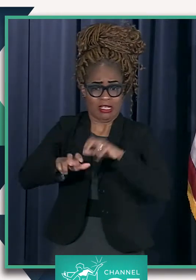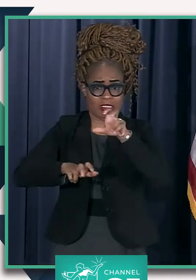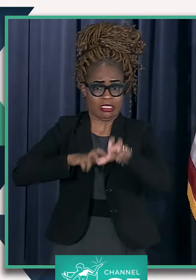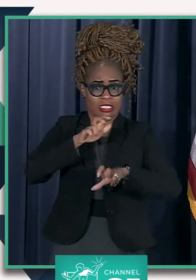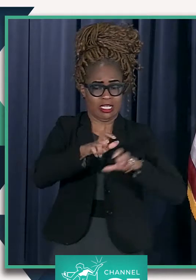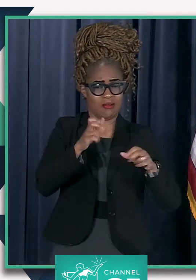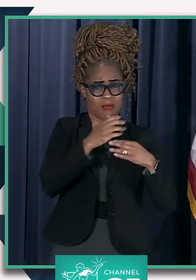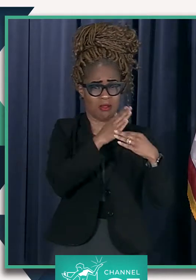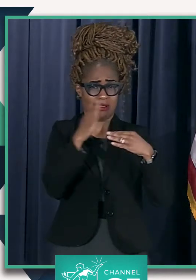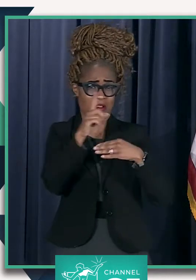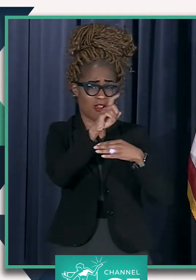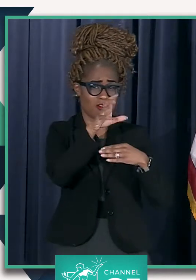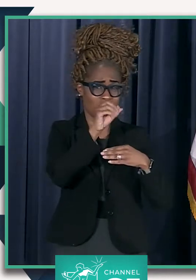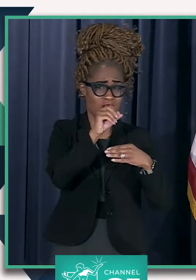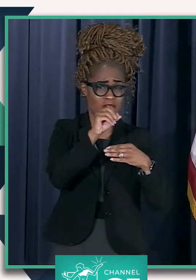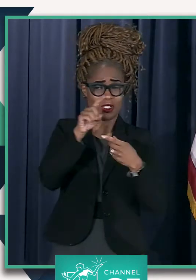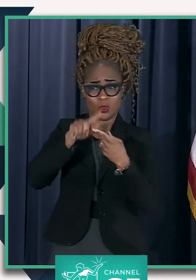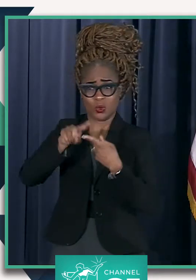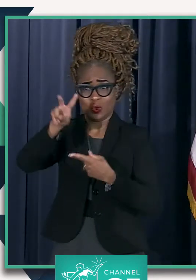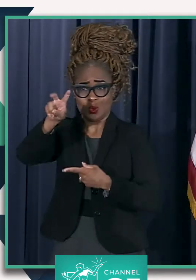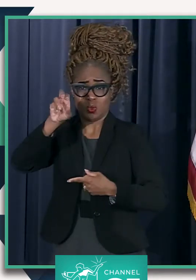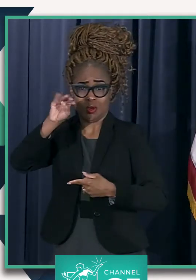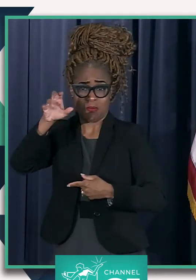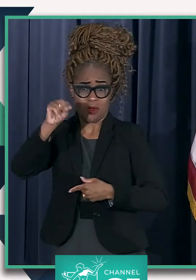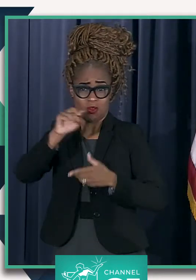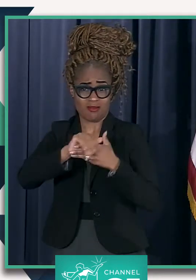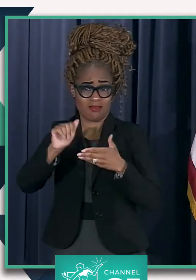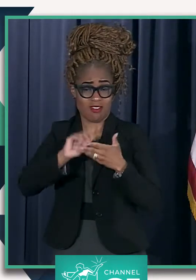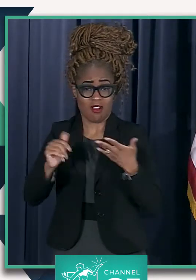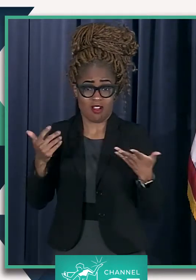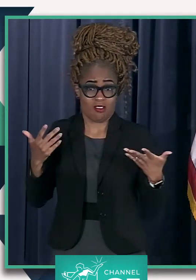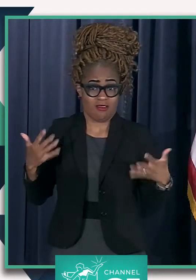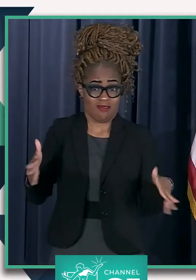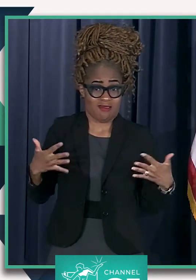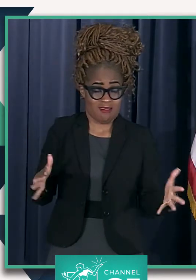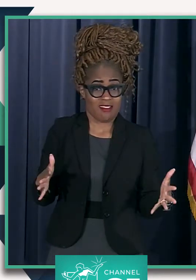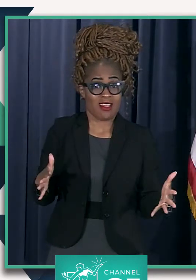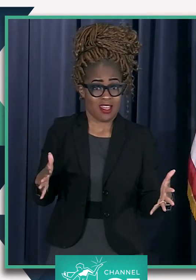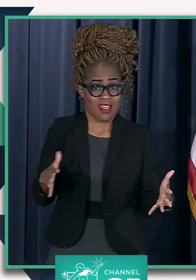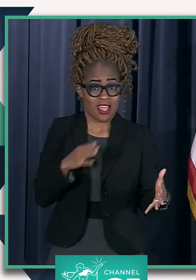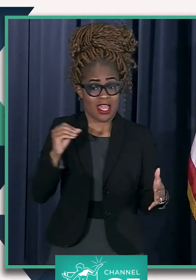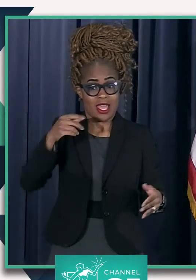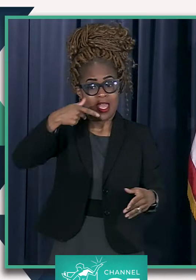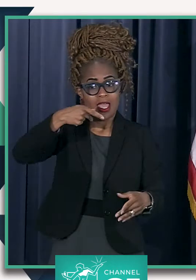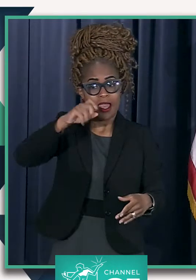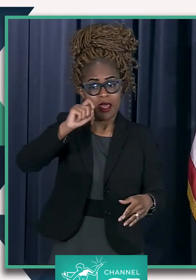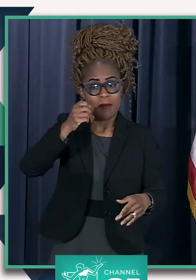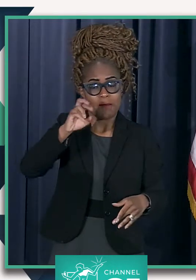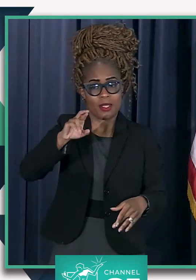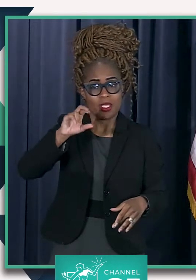range of $150 to $200 million already. And Peter Scheer,